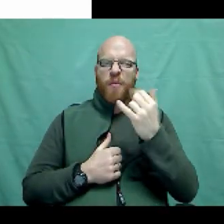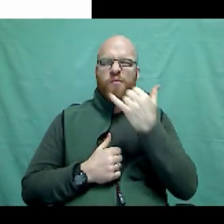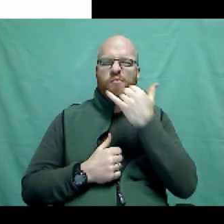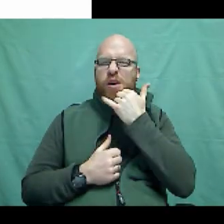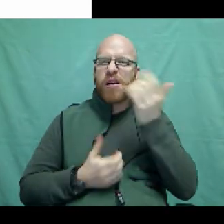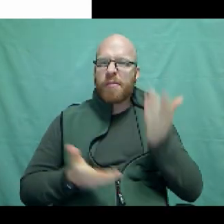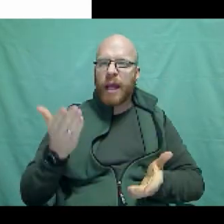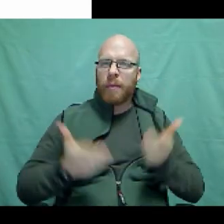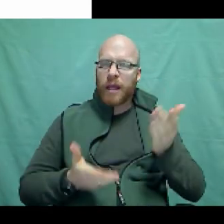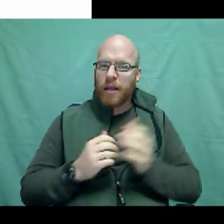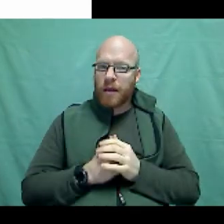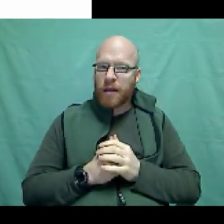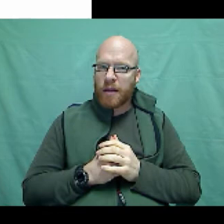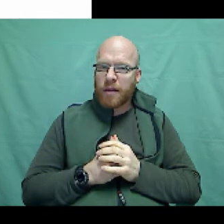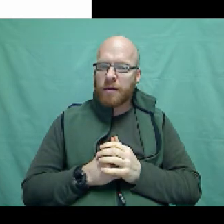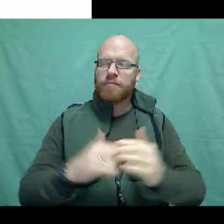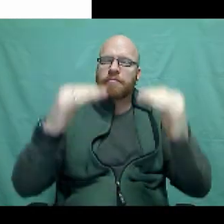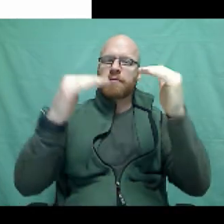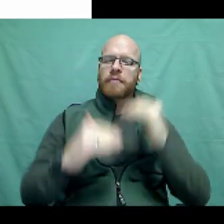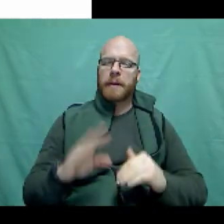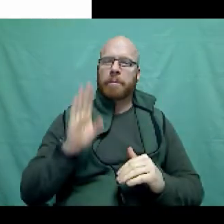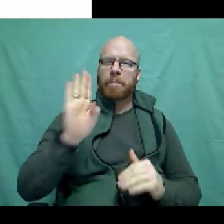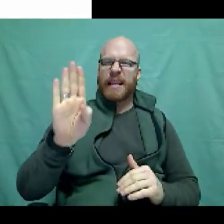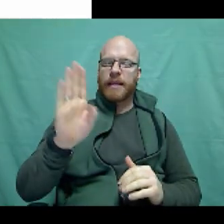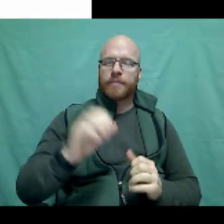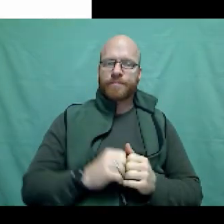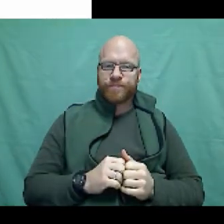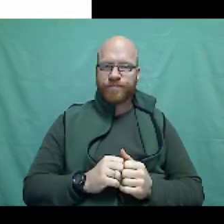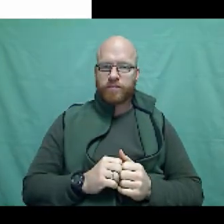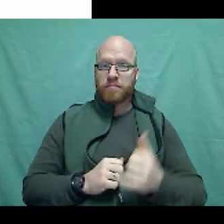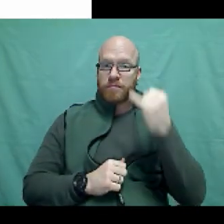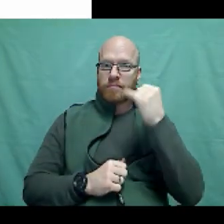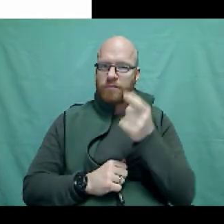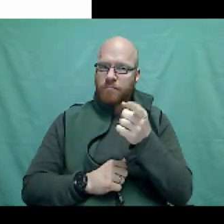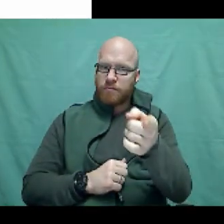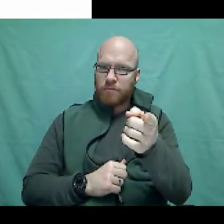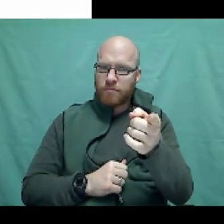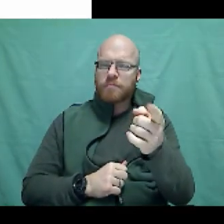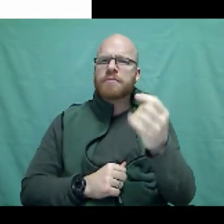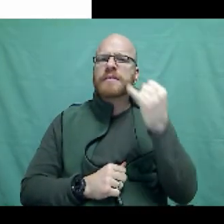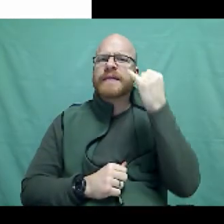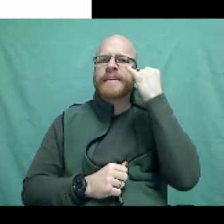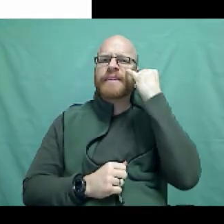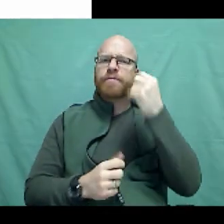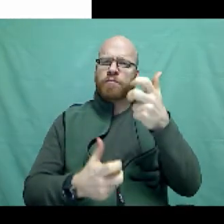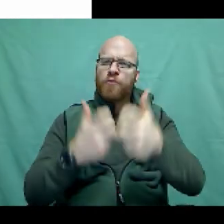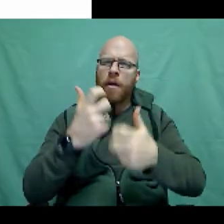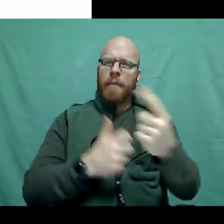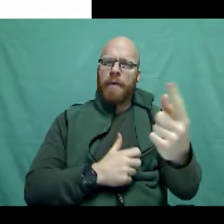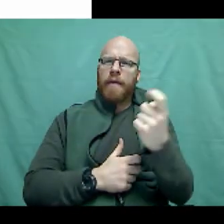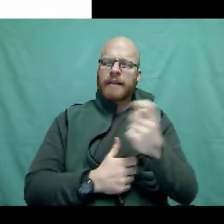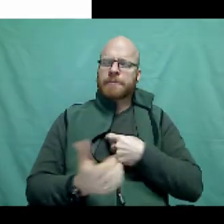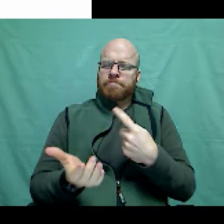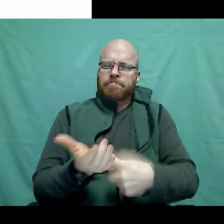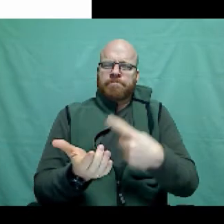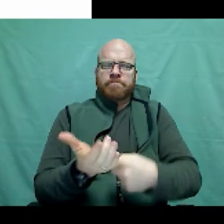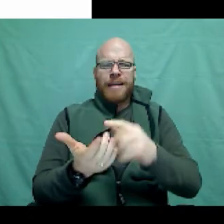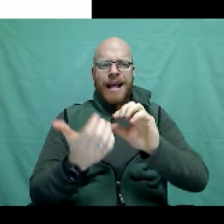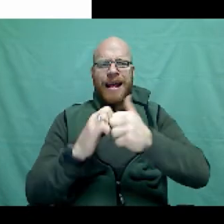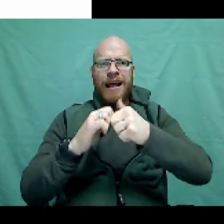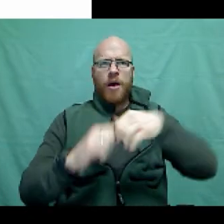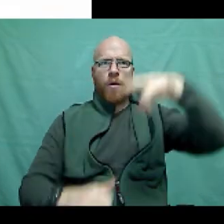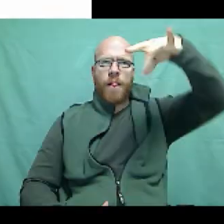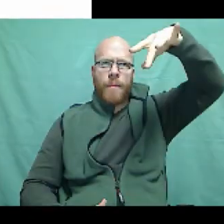No. And then you can look at your work and find your mistake. Now, example B. If a problem were to ask